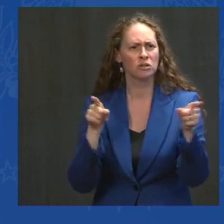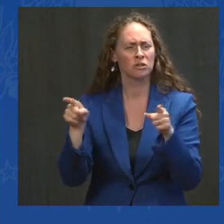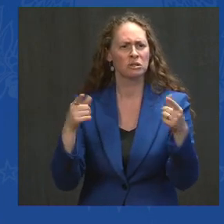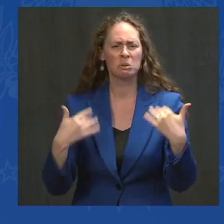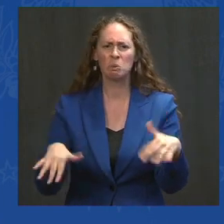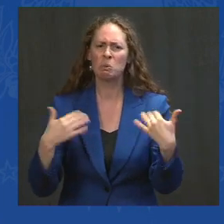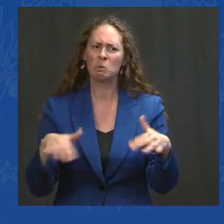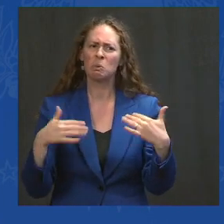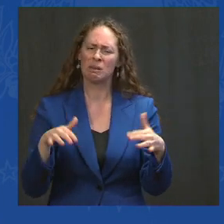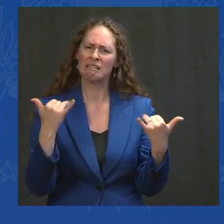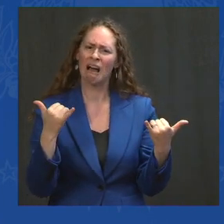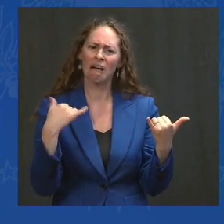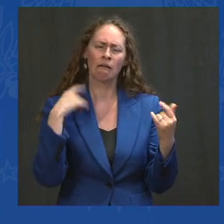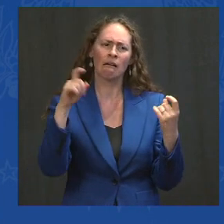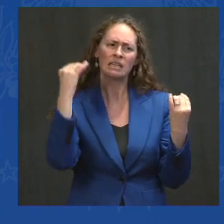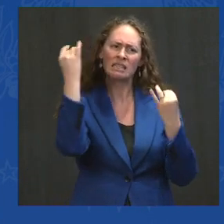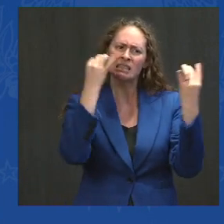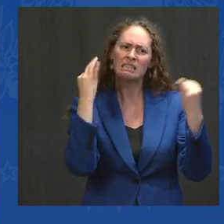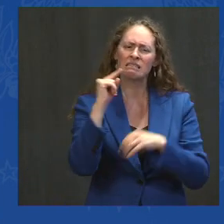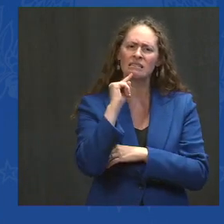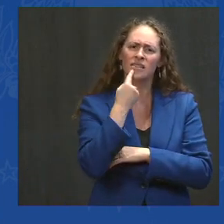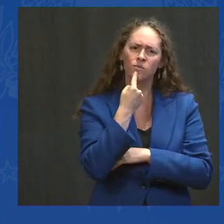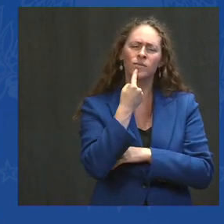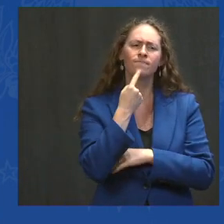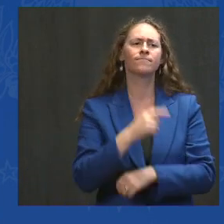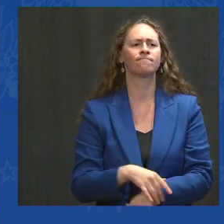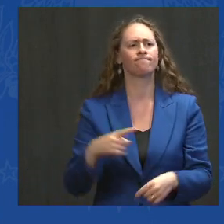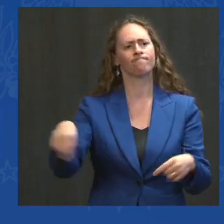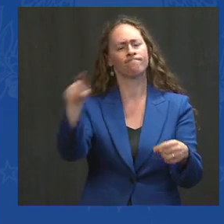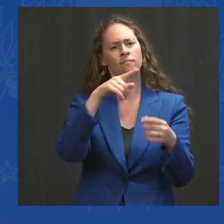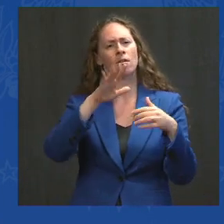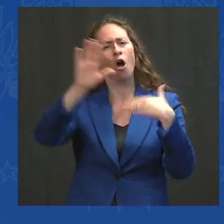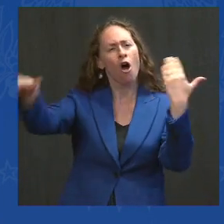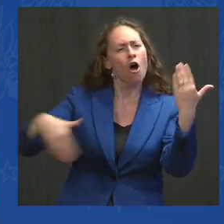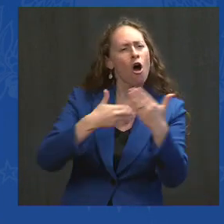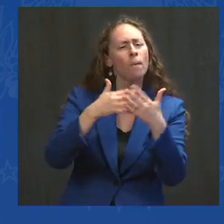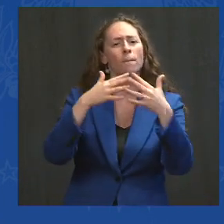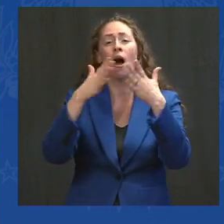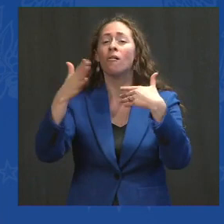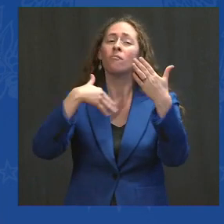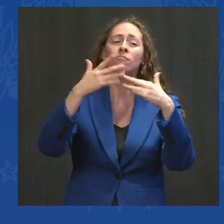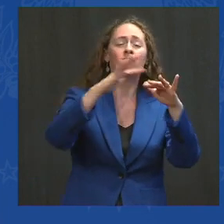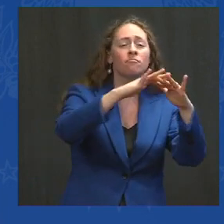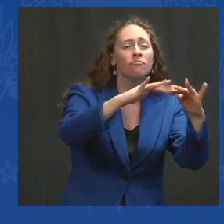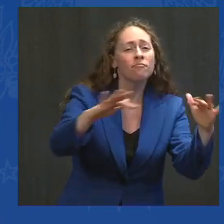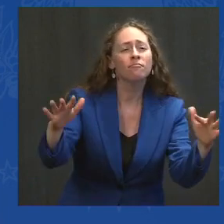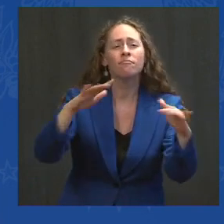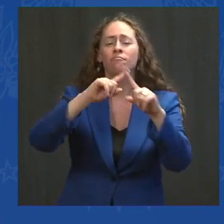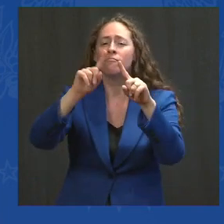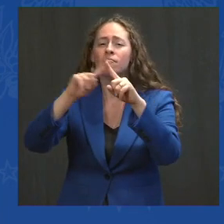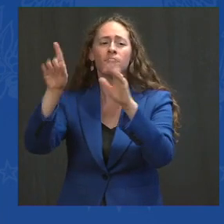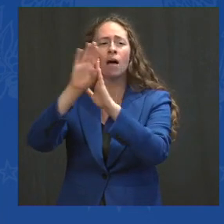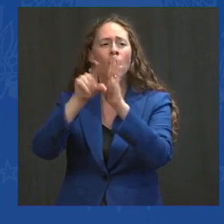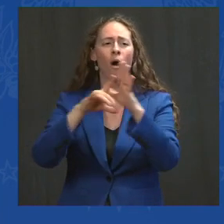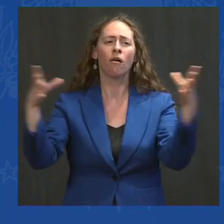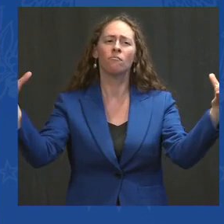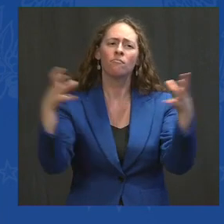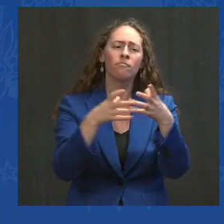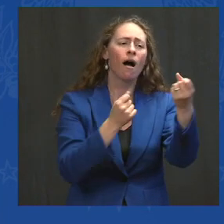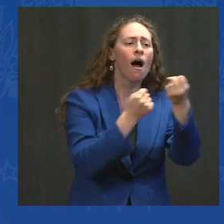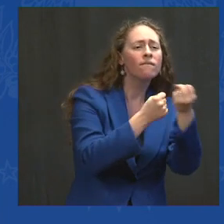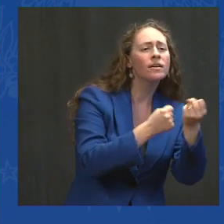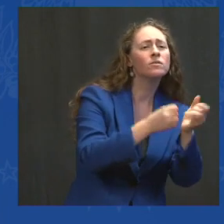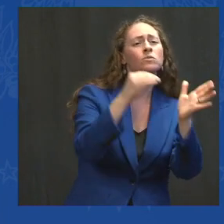We have to forge a coalition of Americans of every background and political party, the advocates, the students, the faith leaders,